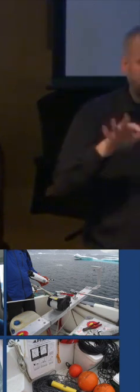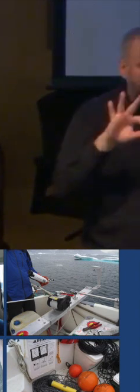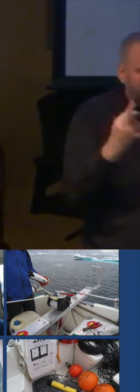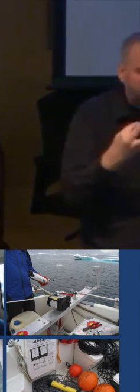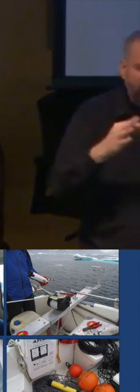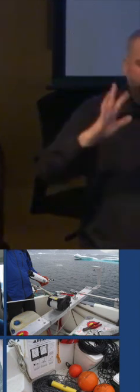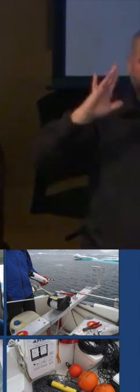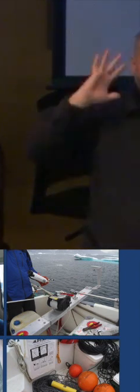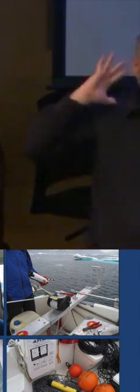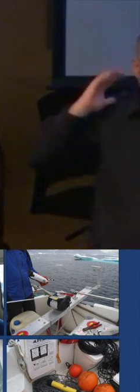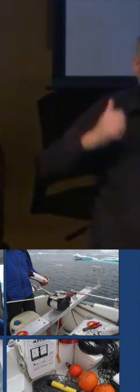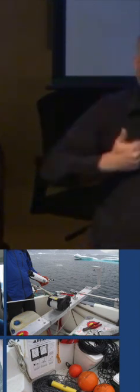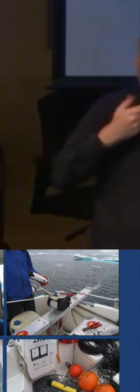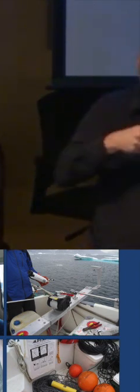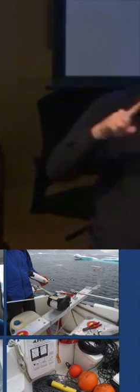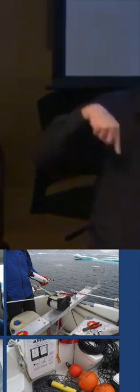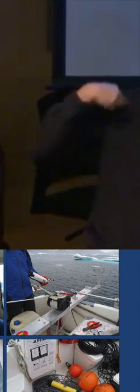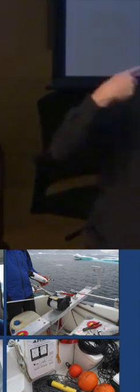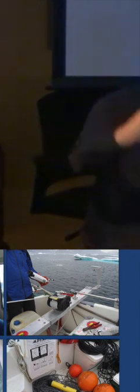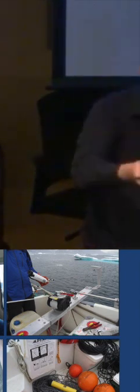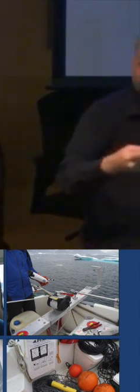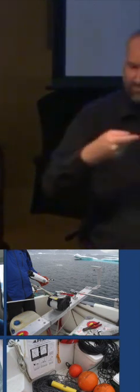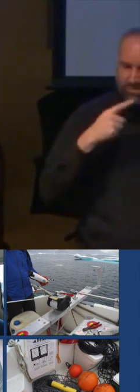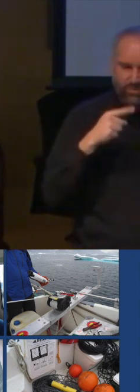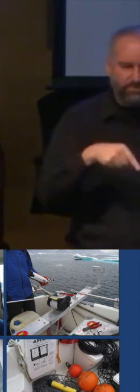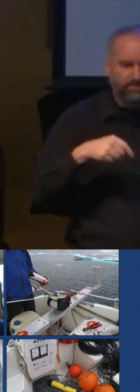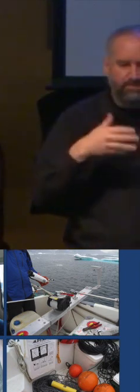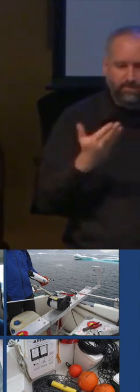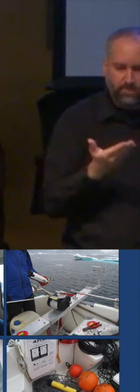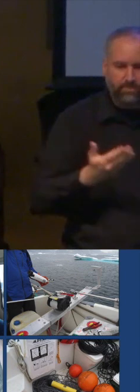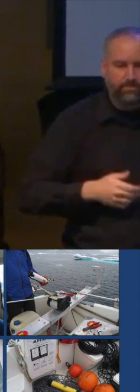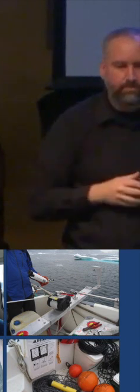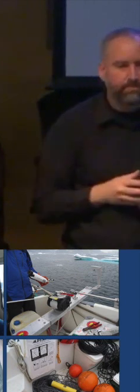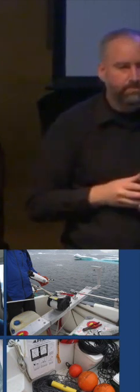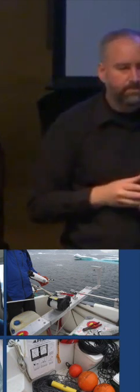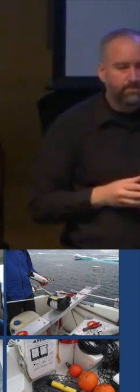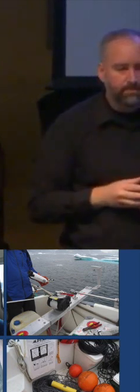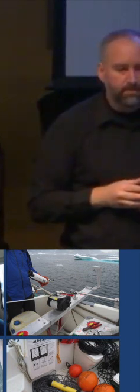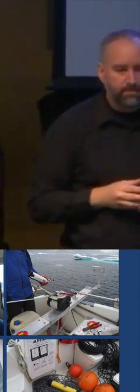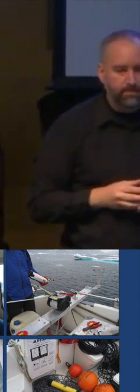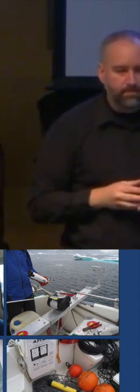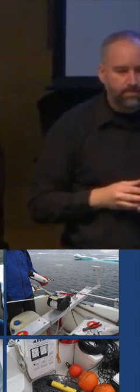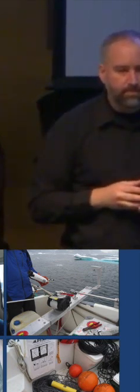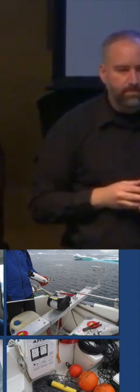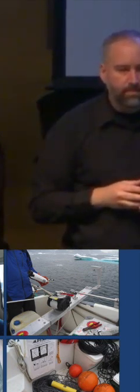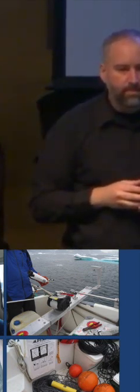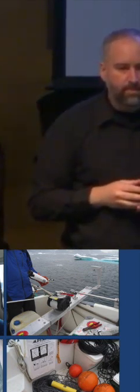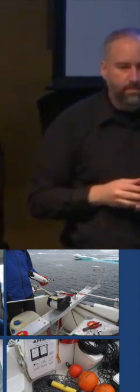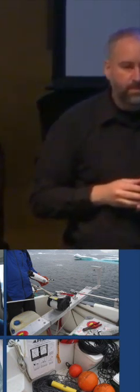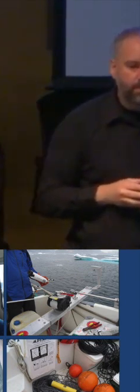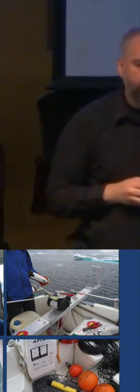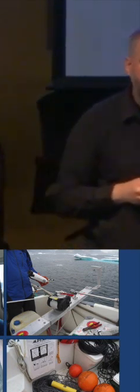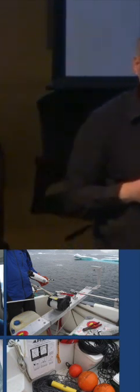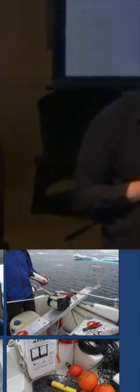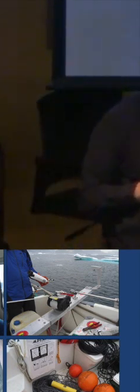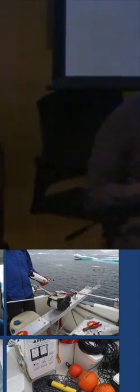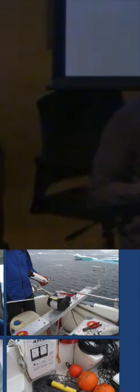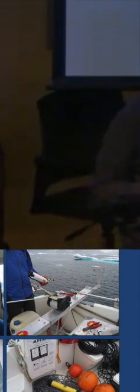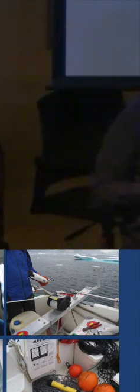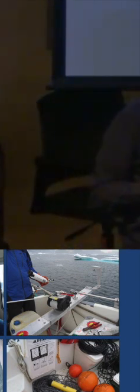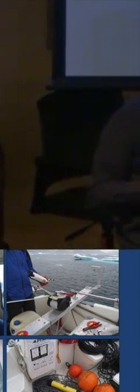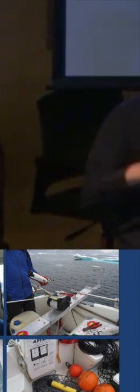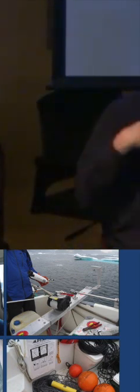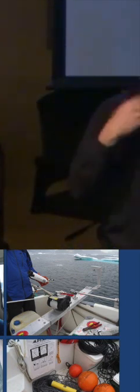living in this region for a really long time. And we didn't know too much about the fjord. There were no